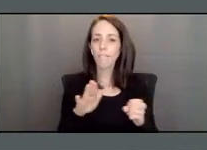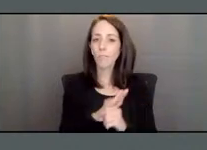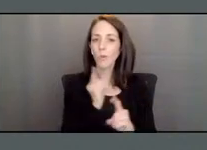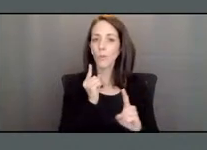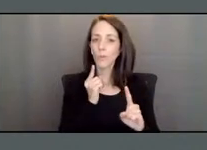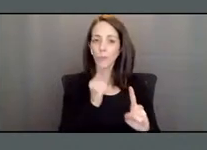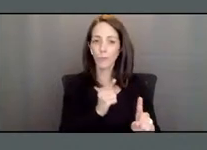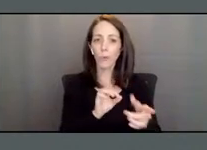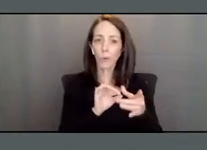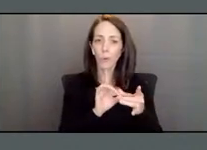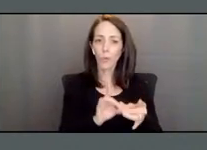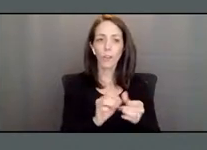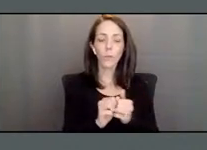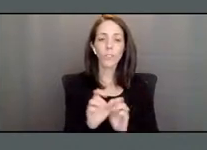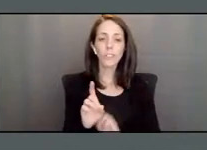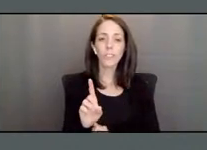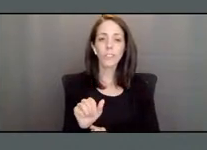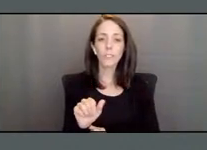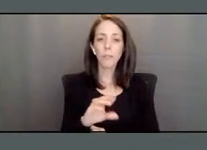I think